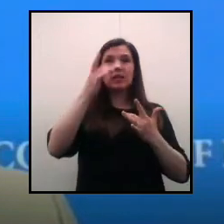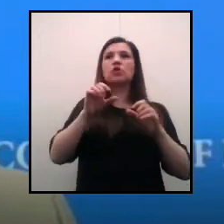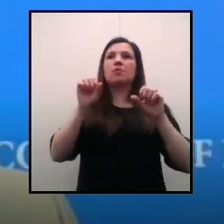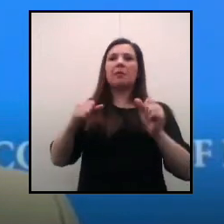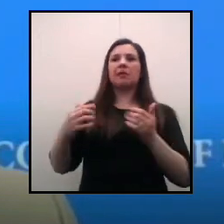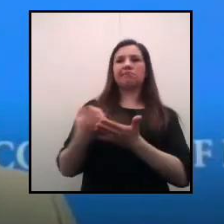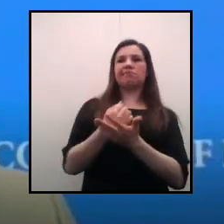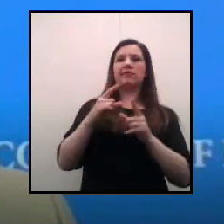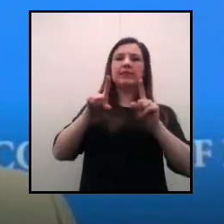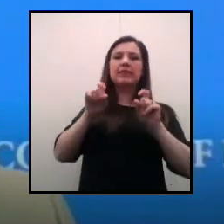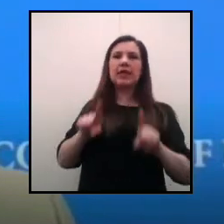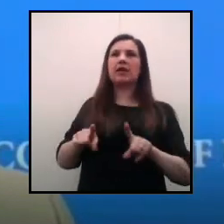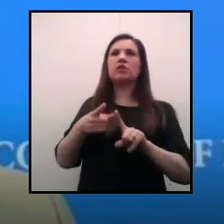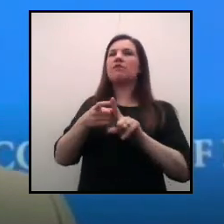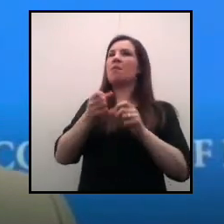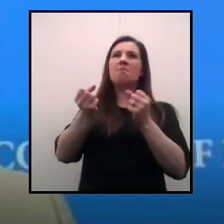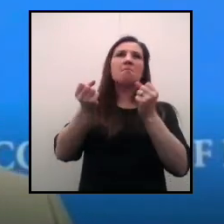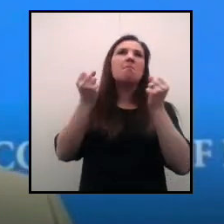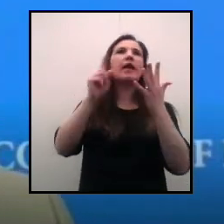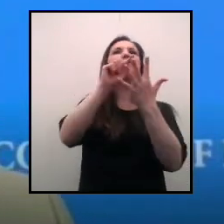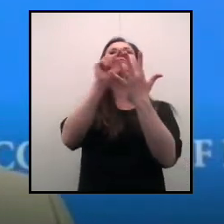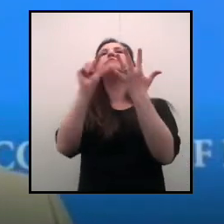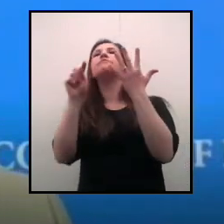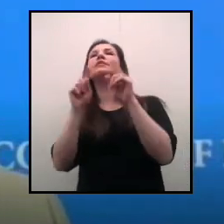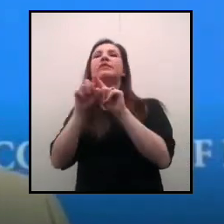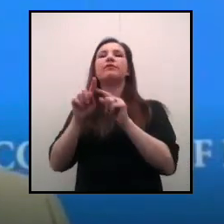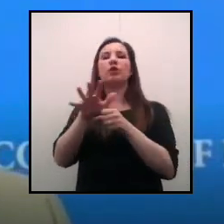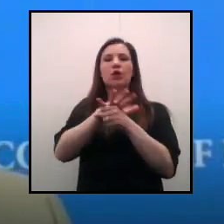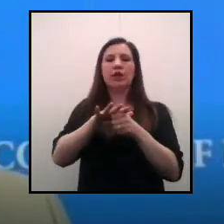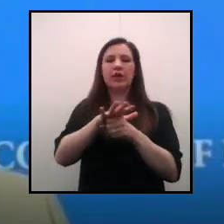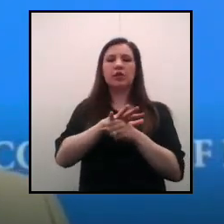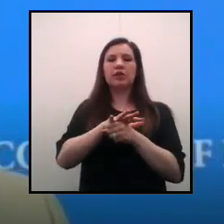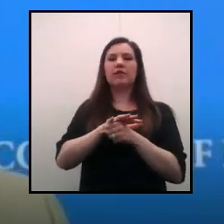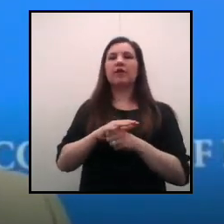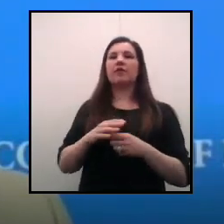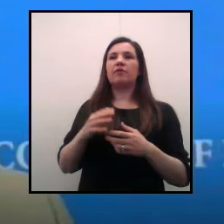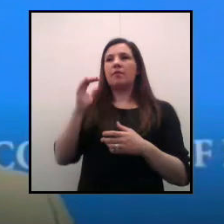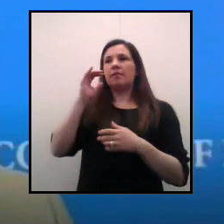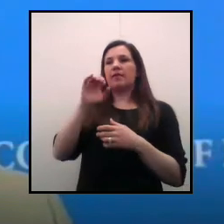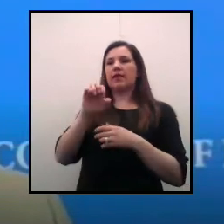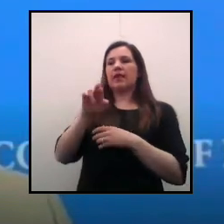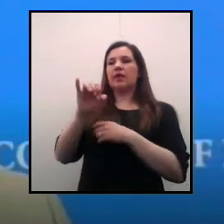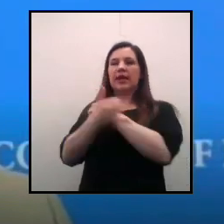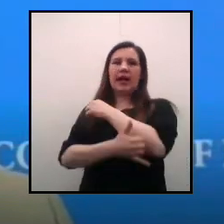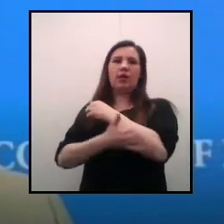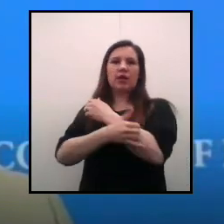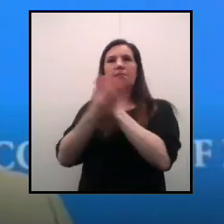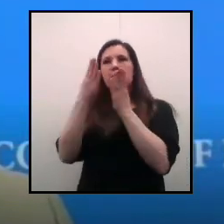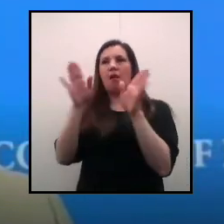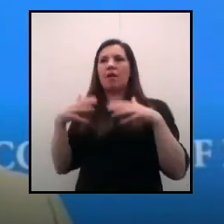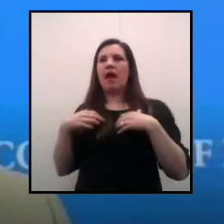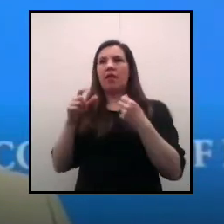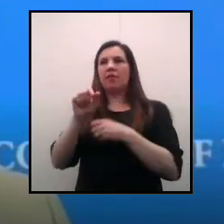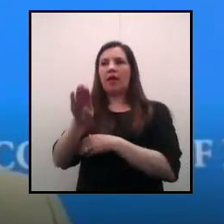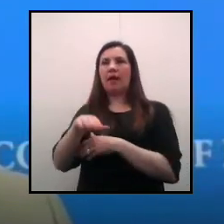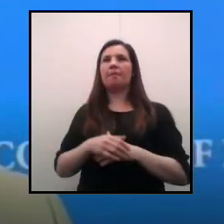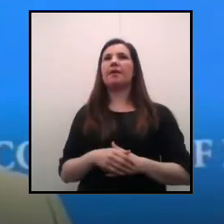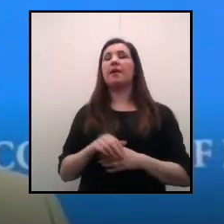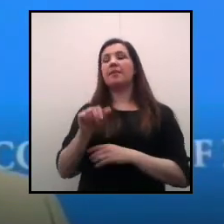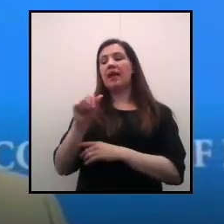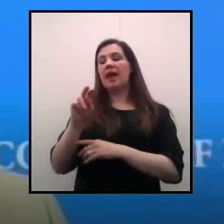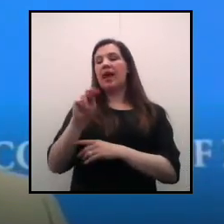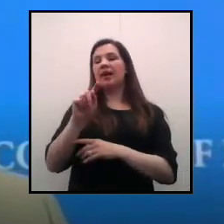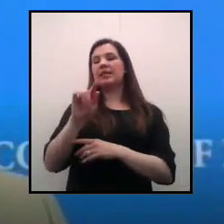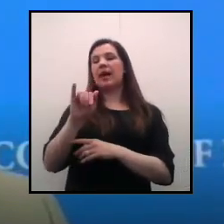test from a number of locations, including the Erie County Department of Public Health Lab. The antibody test is there's a lot of discussion